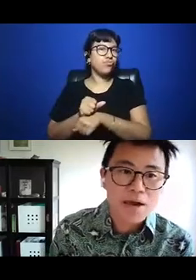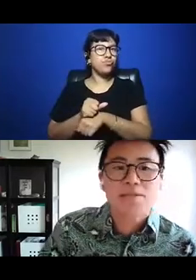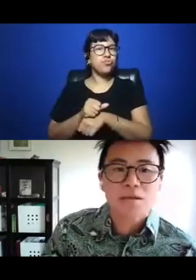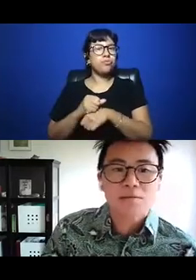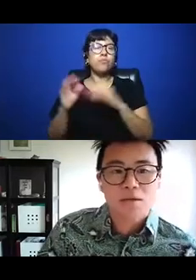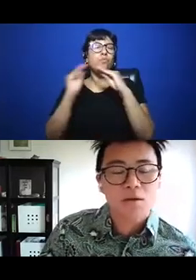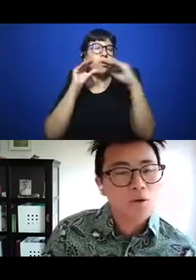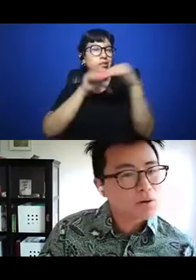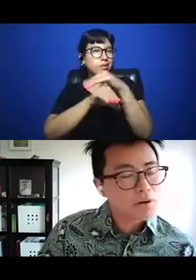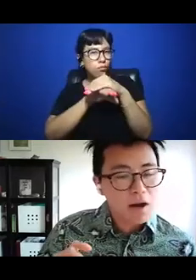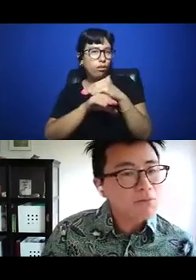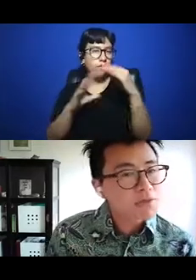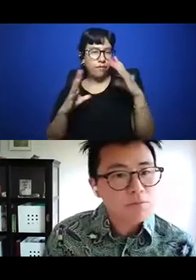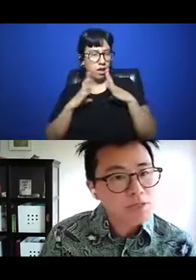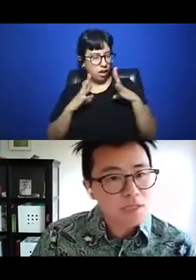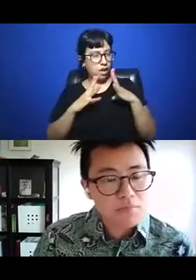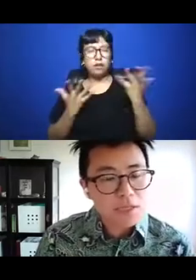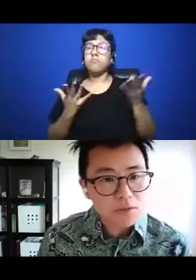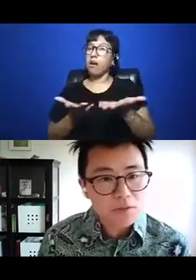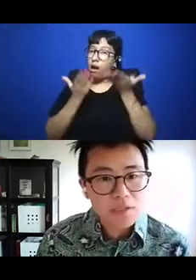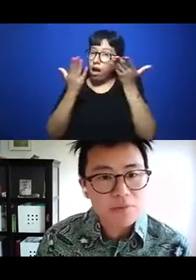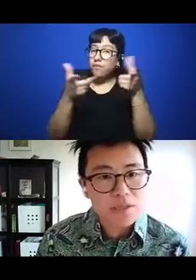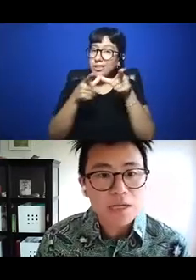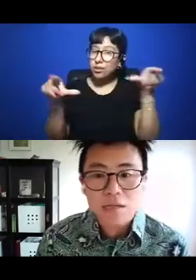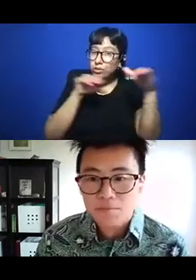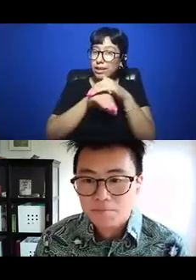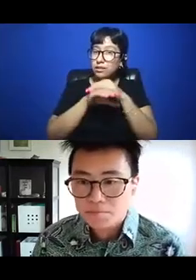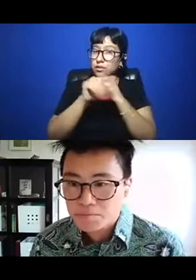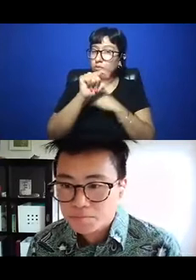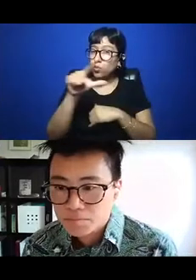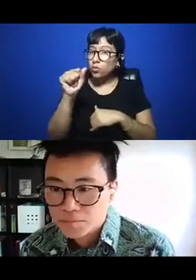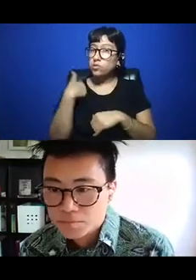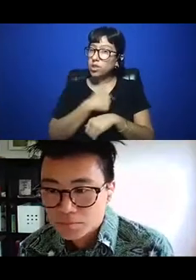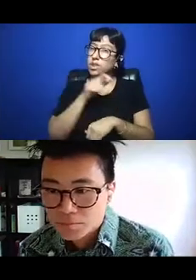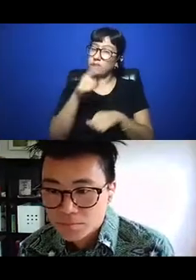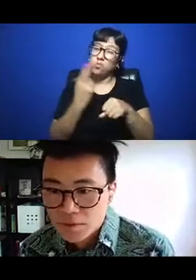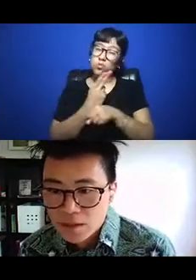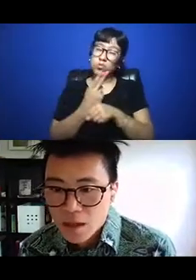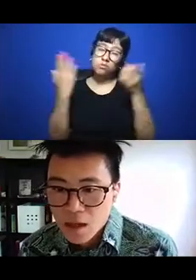accessible in that sense, or it offers language accessibility tools that we need.